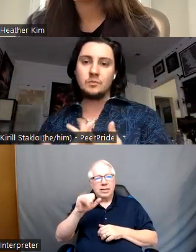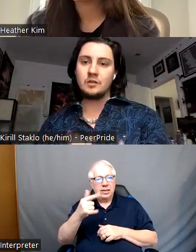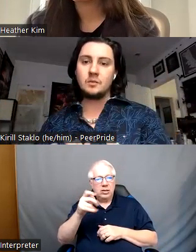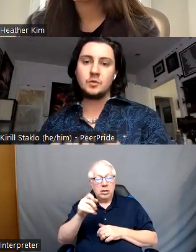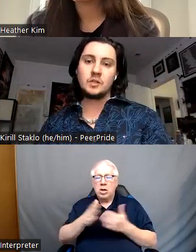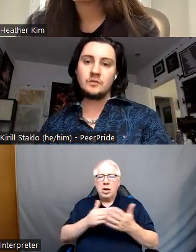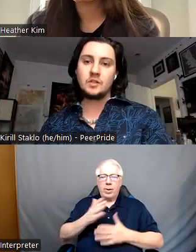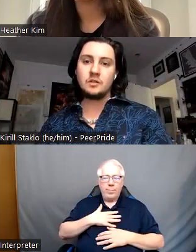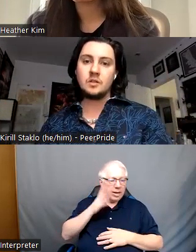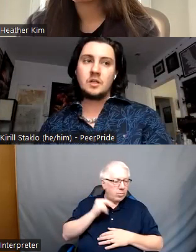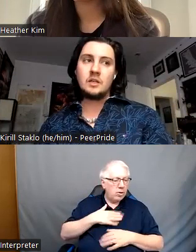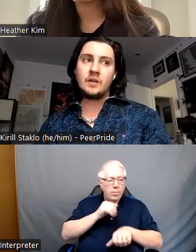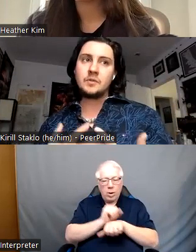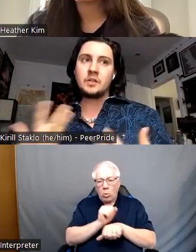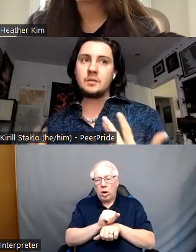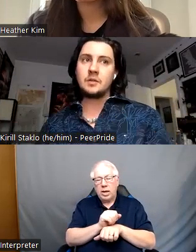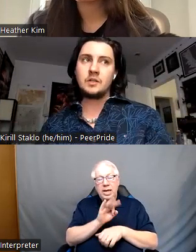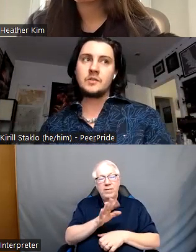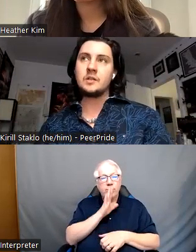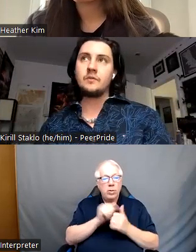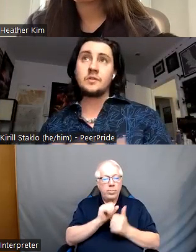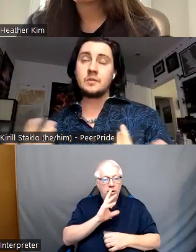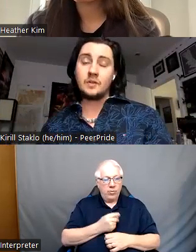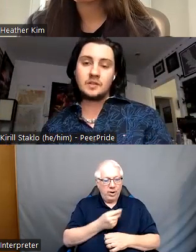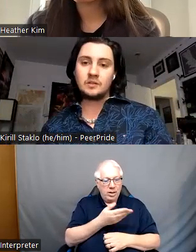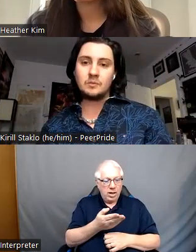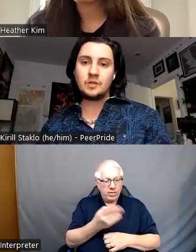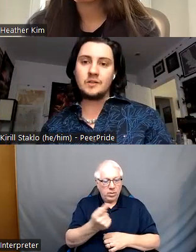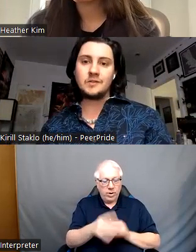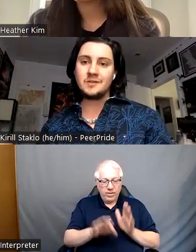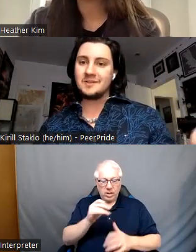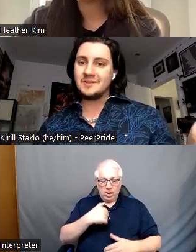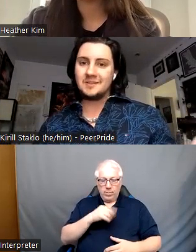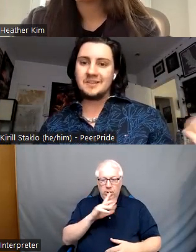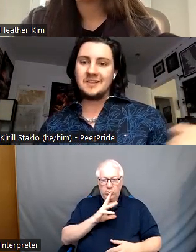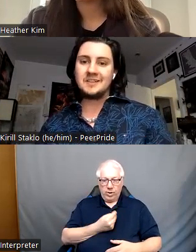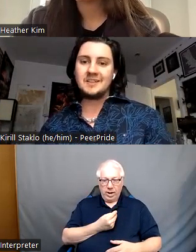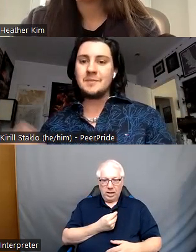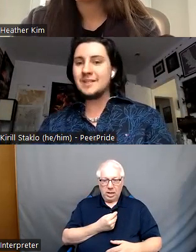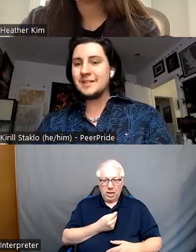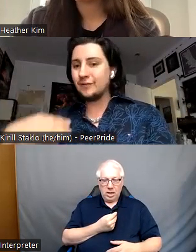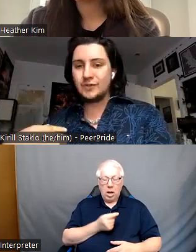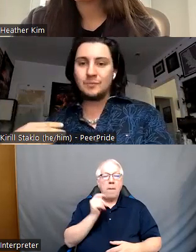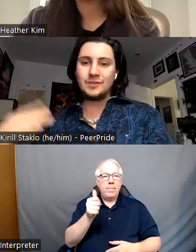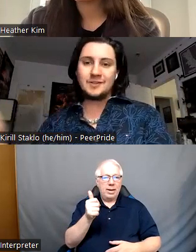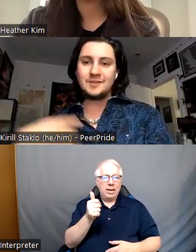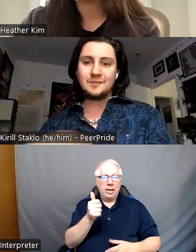have, no matter how much work I've done, if I'm talking about trans stuff and somebody finds out that I'm trans, like immediately for some reason,